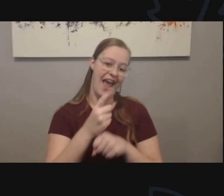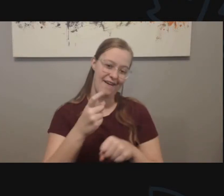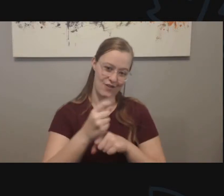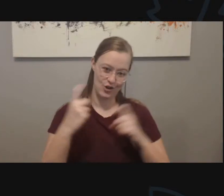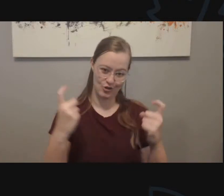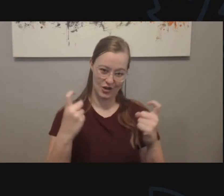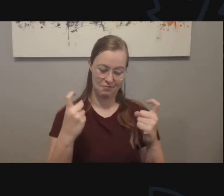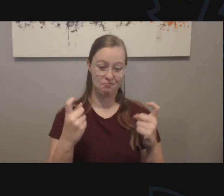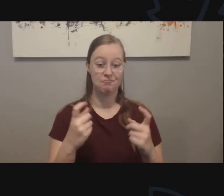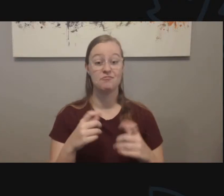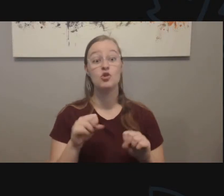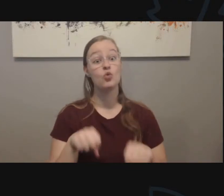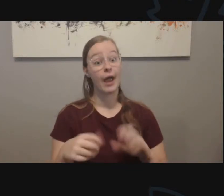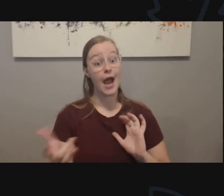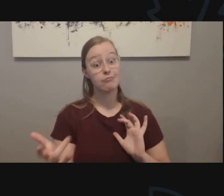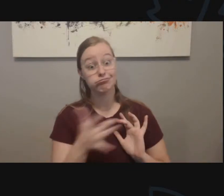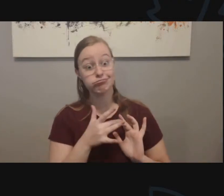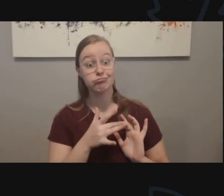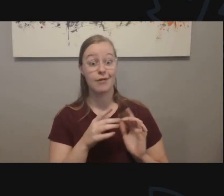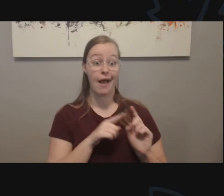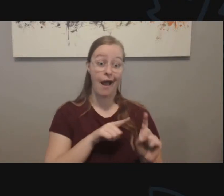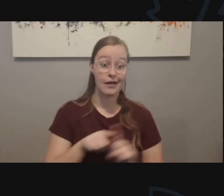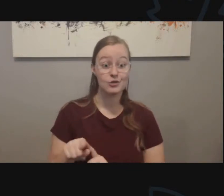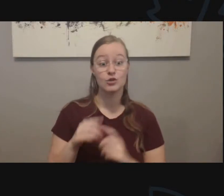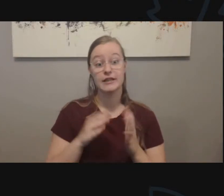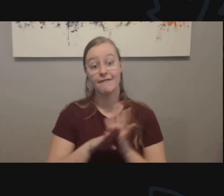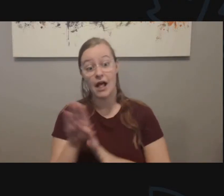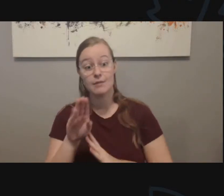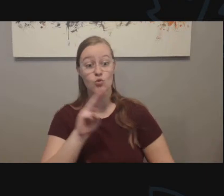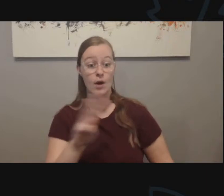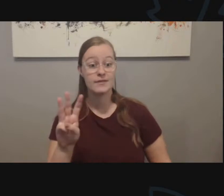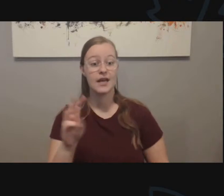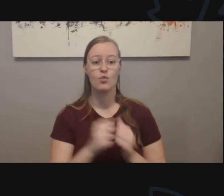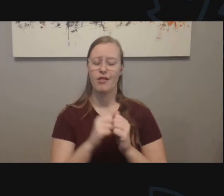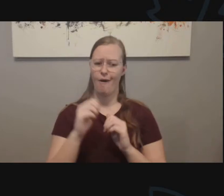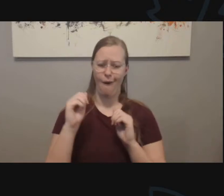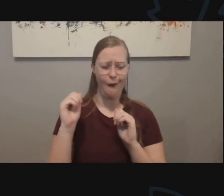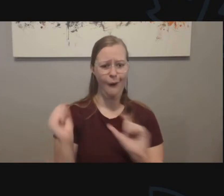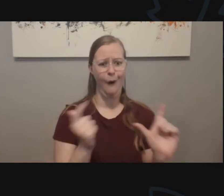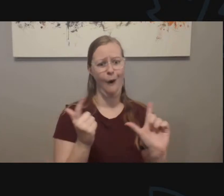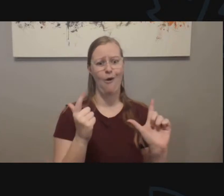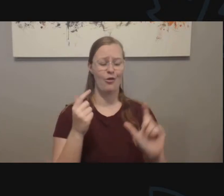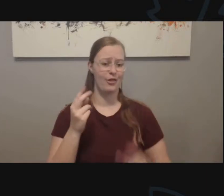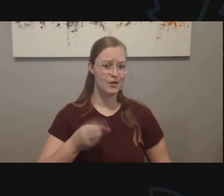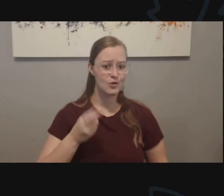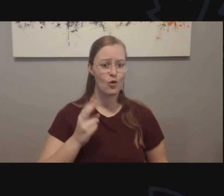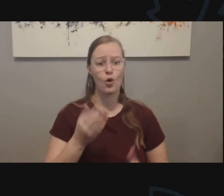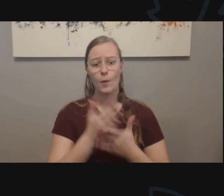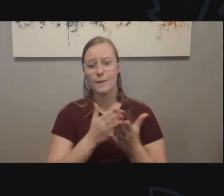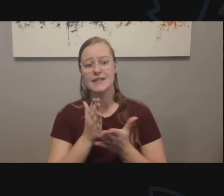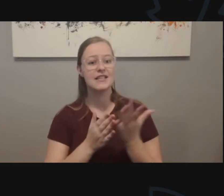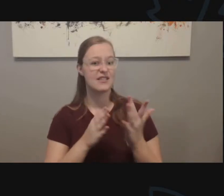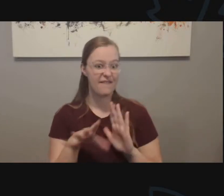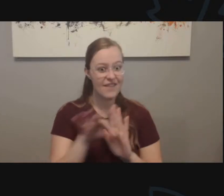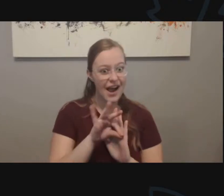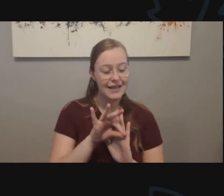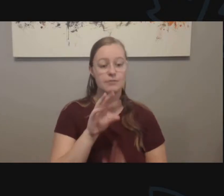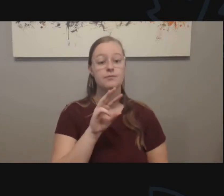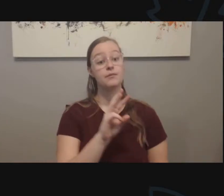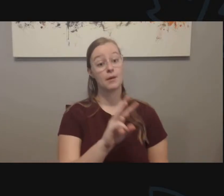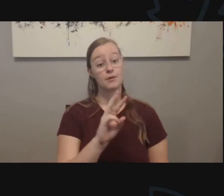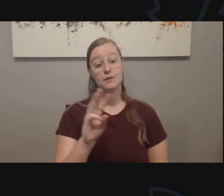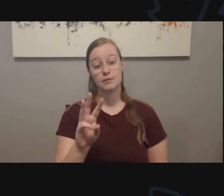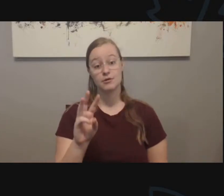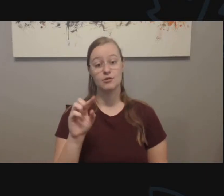You can stay in touch as we develop our website with all of the historical mosaic pieces that we're finding at